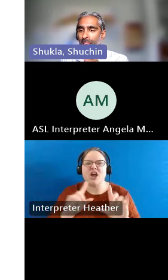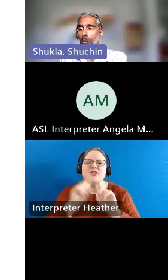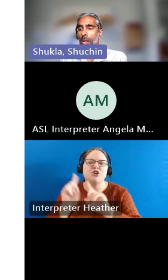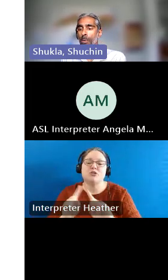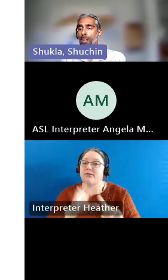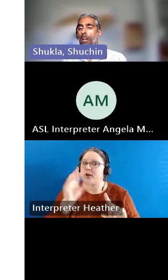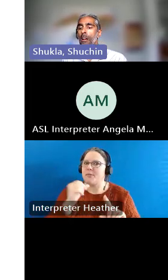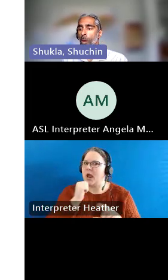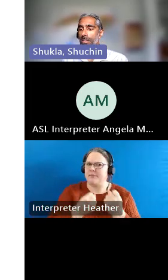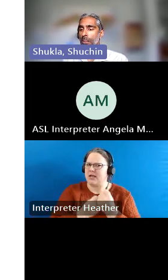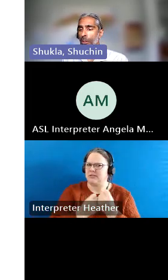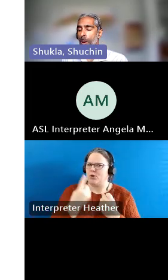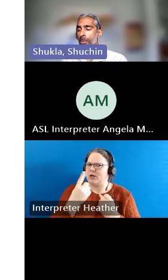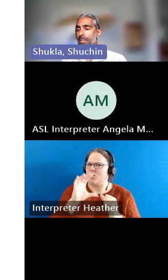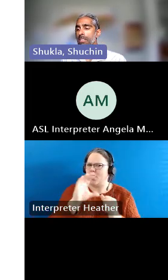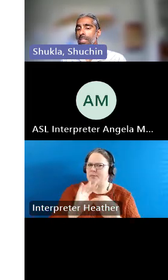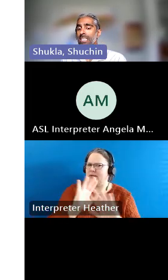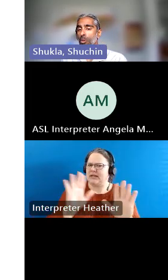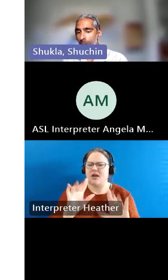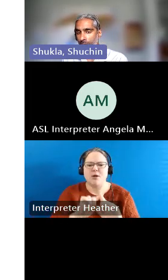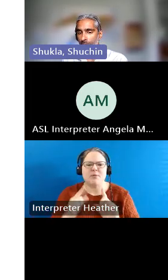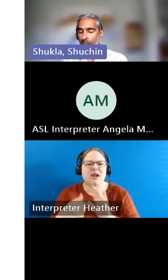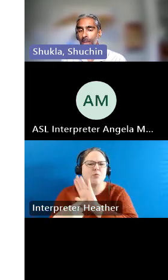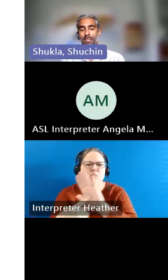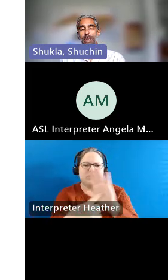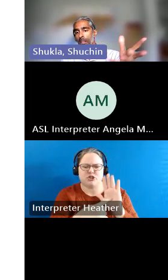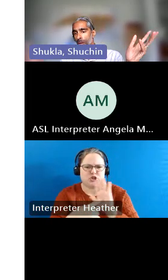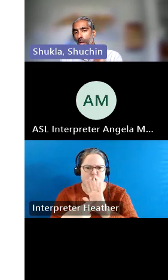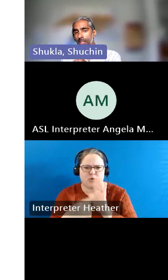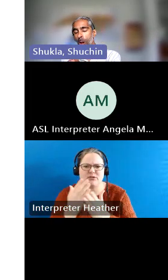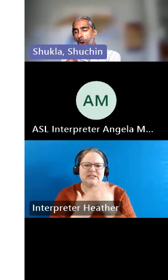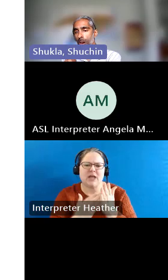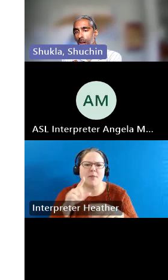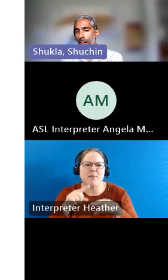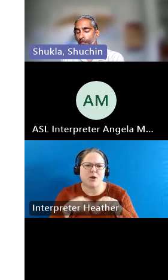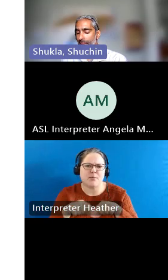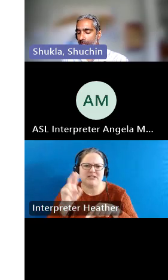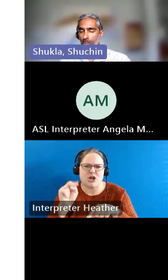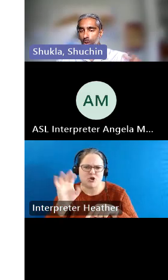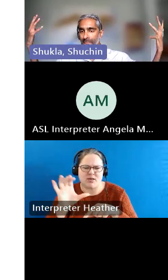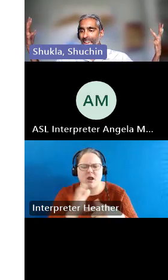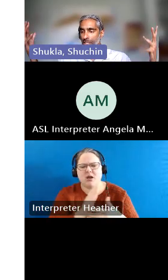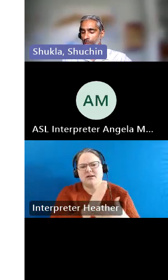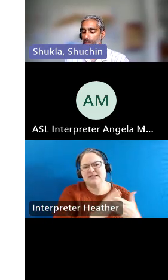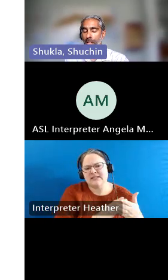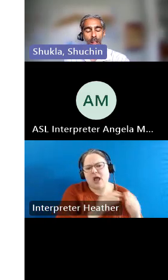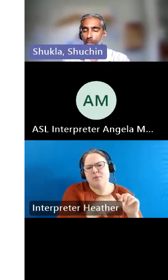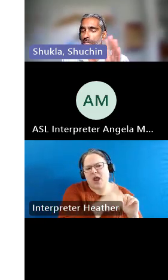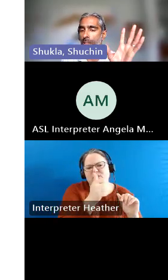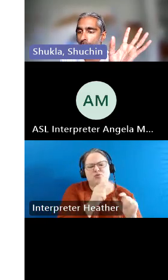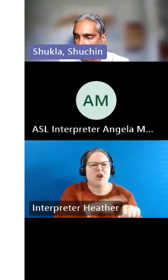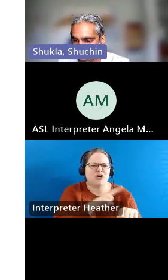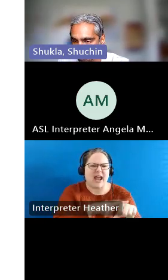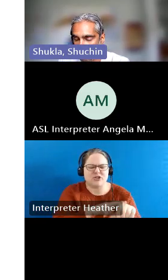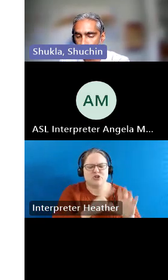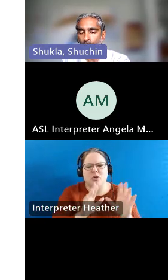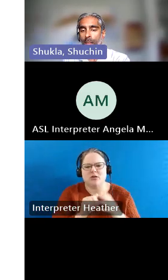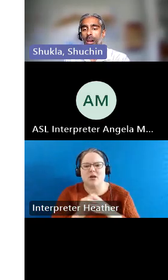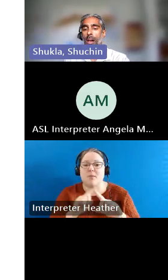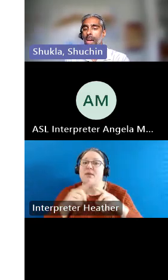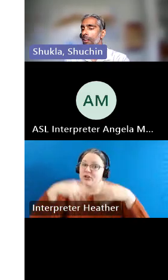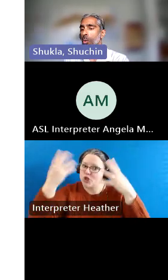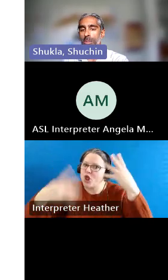endorse a company, but I did want to put all these different companies. Some of these are North Carolina based. The rest are based elsewhere, but national. And there's a long